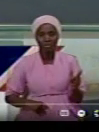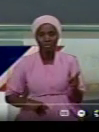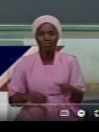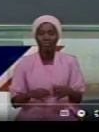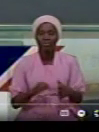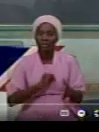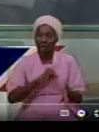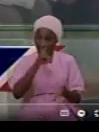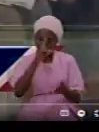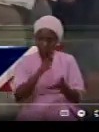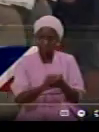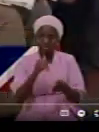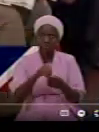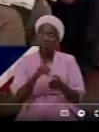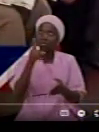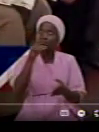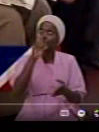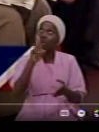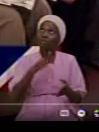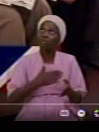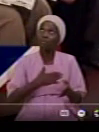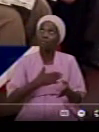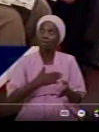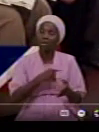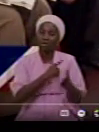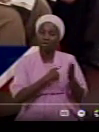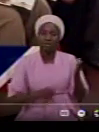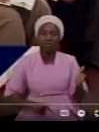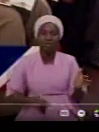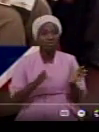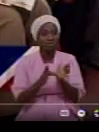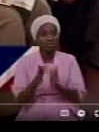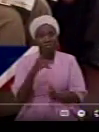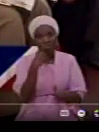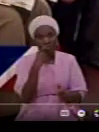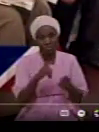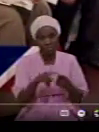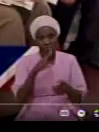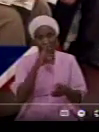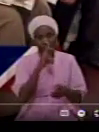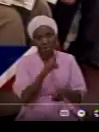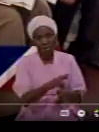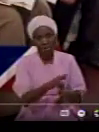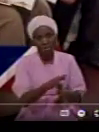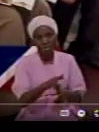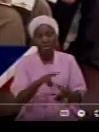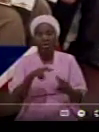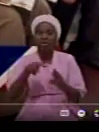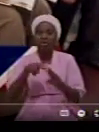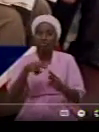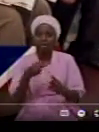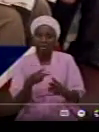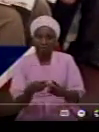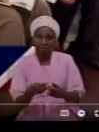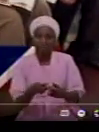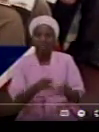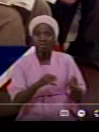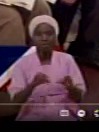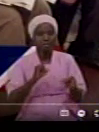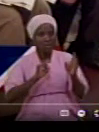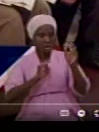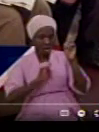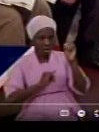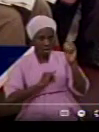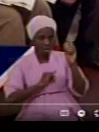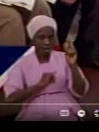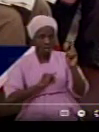you are my Lord. Jesus said unto her, neither do I condemn thee,